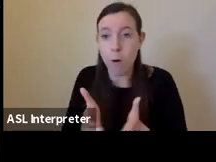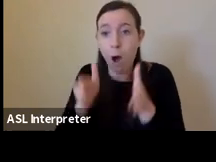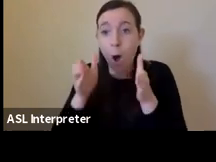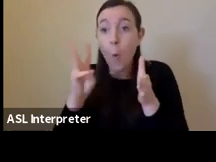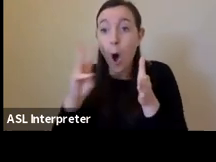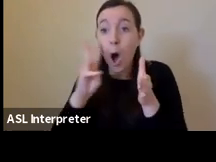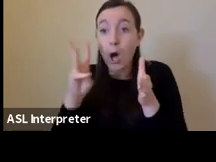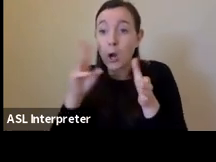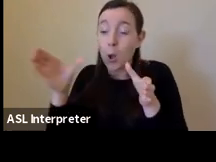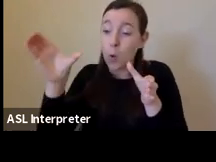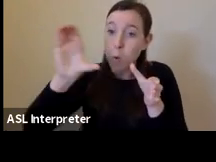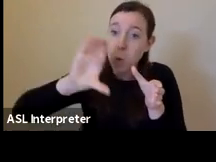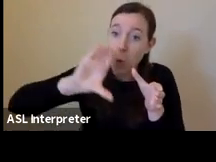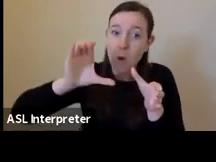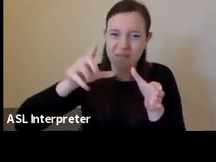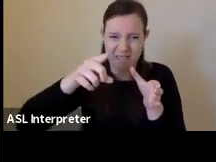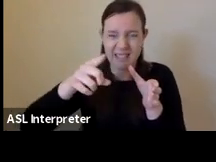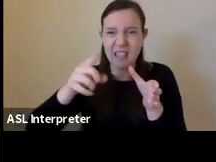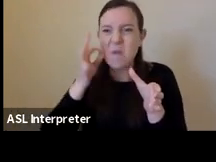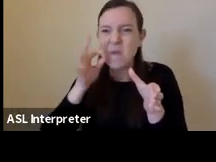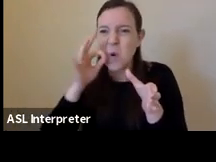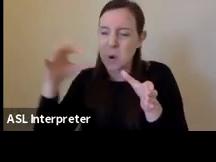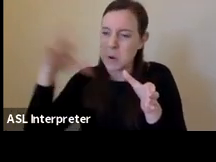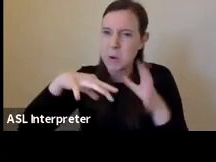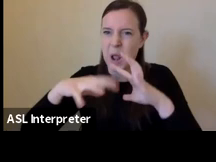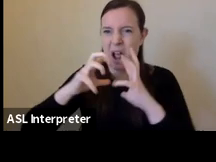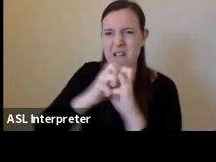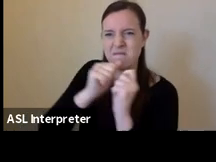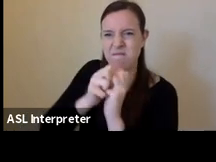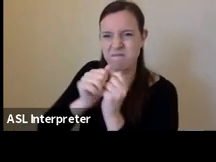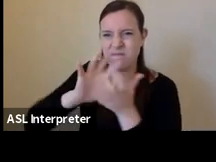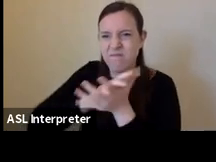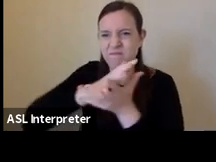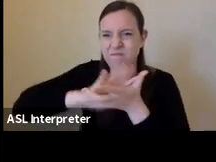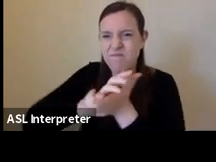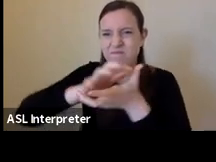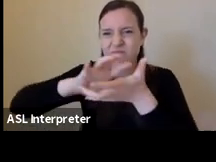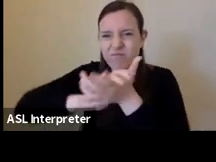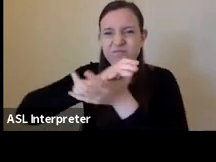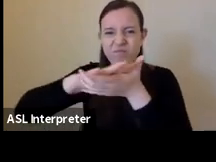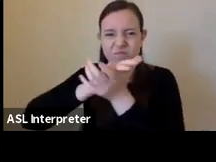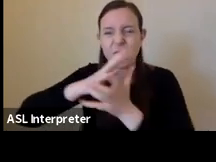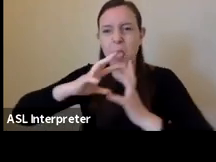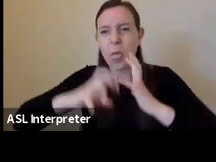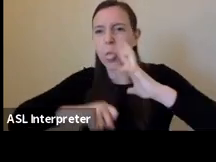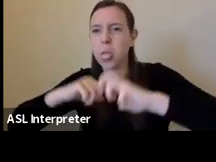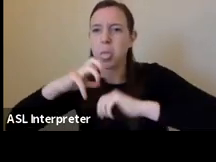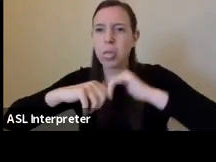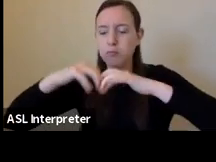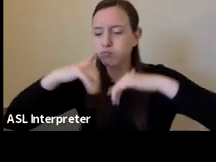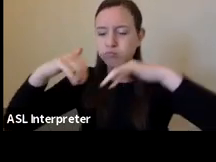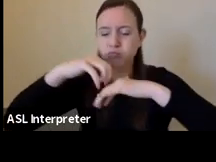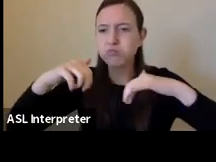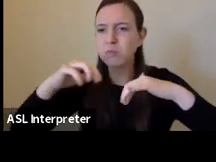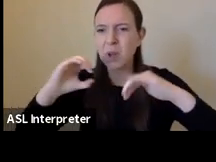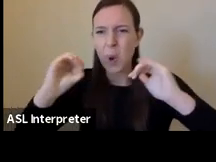you mush it up, get all the big chunks um, mushed up, and then you also go through and make sure there's no